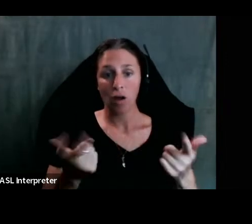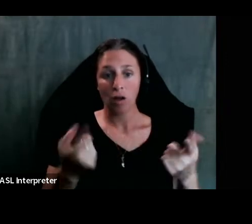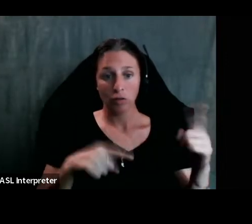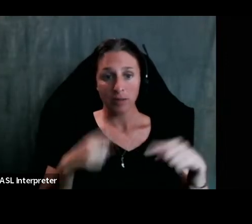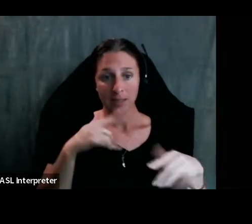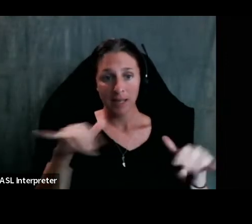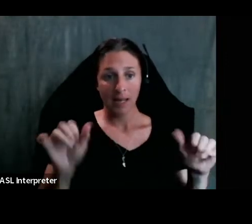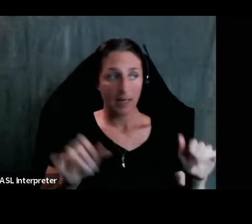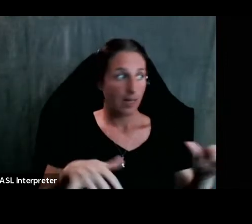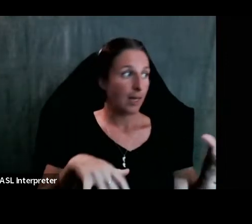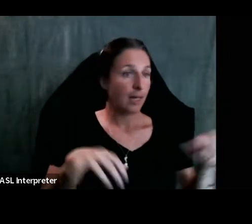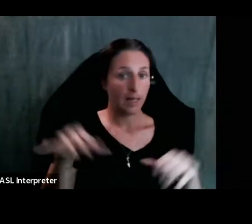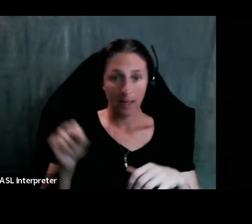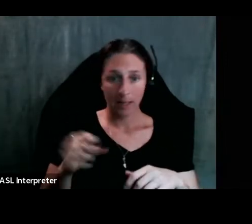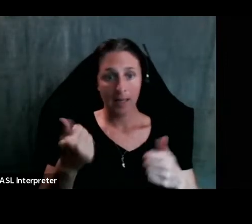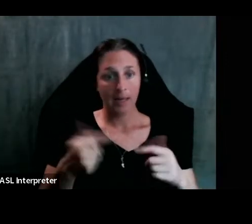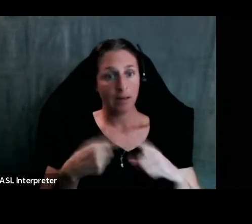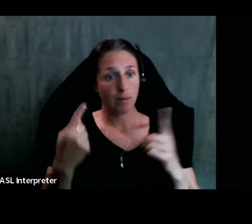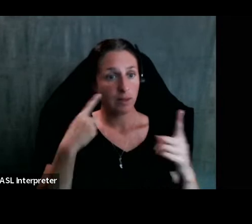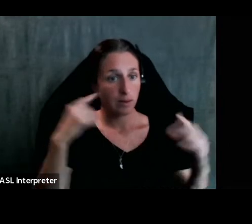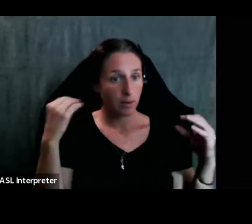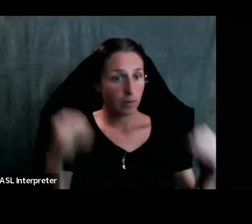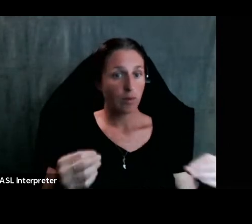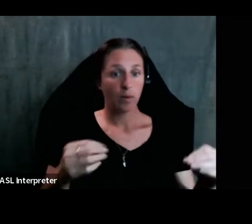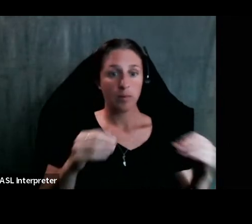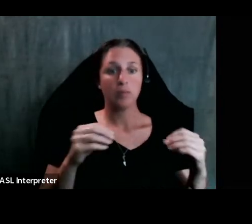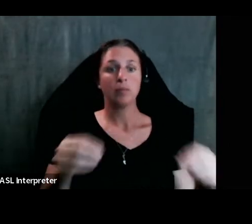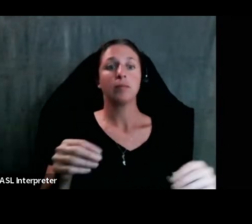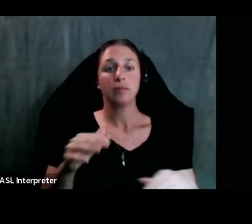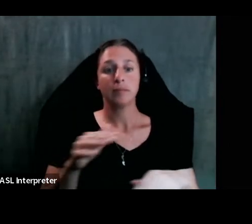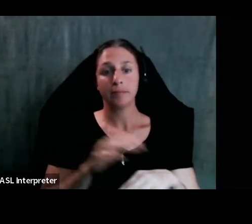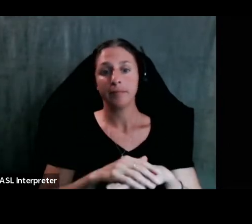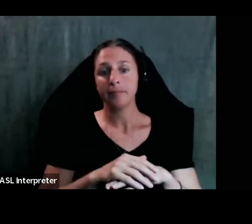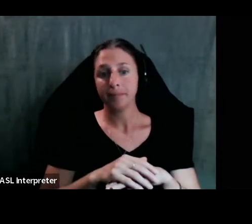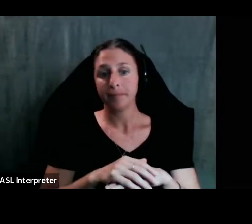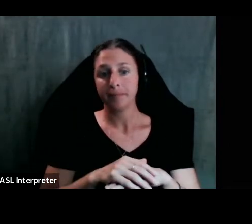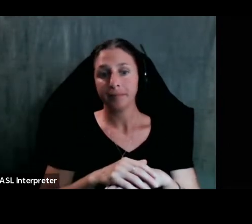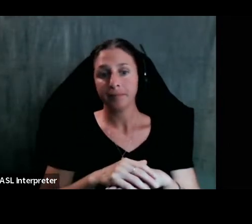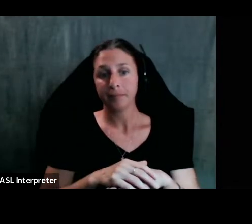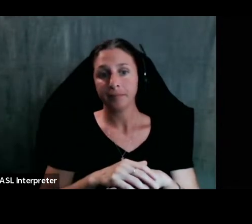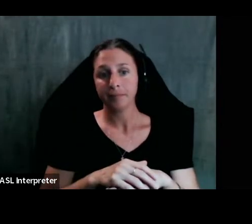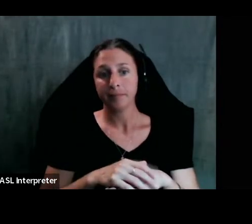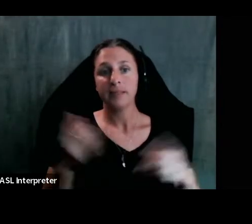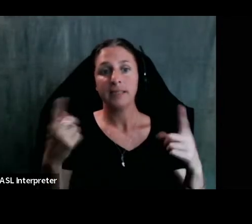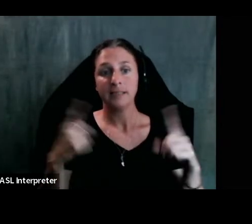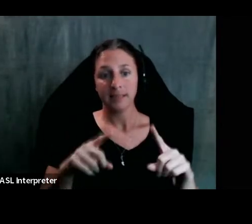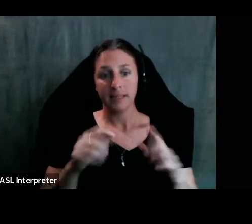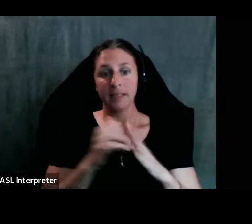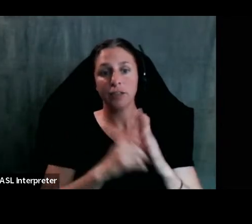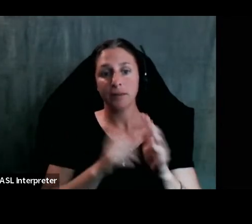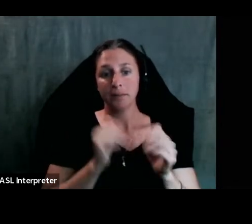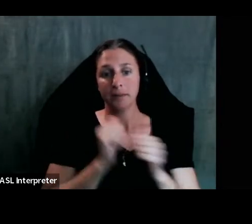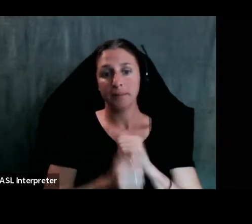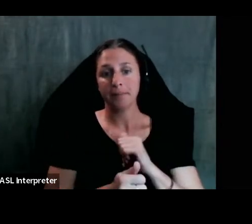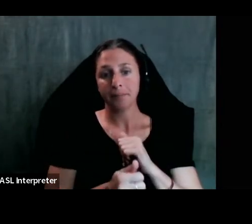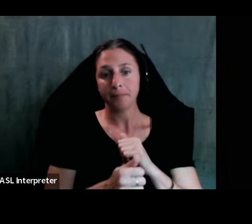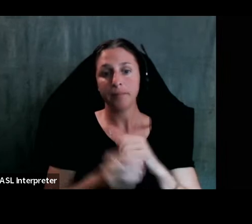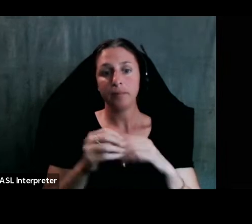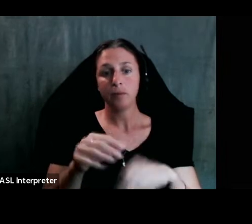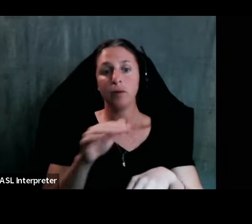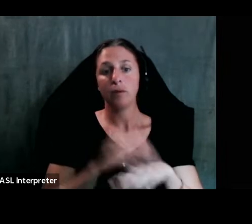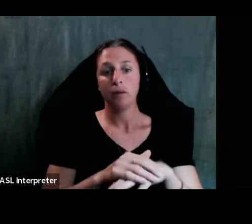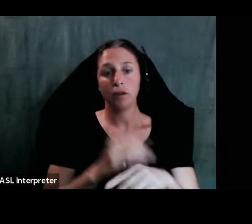aye. Aye. Any opposed? Hearing none, the motion is carried. The consent agenda is passed. Moving on to